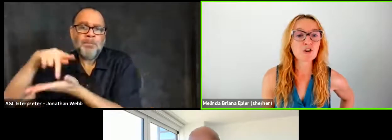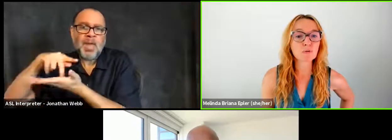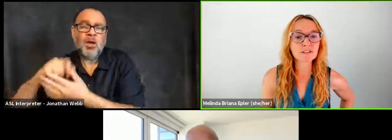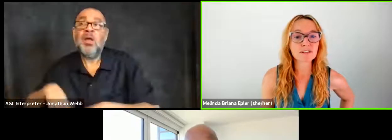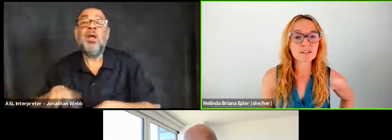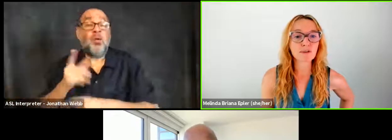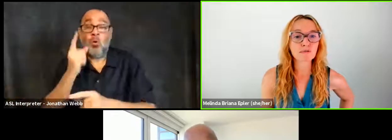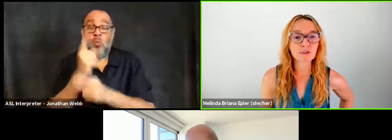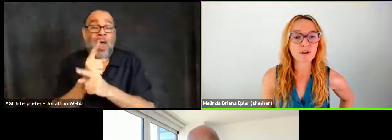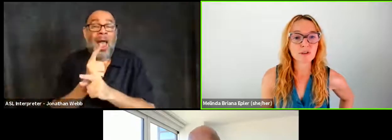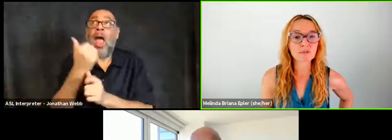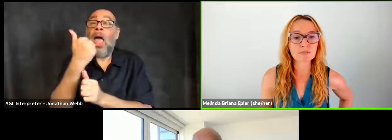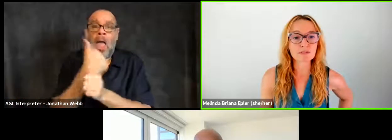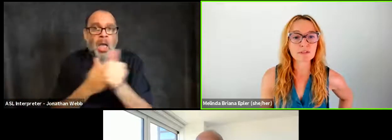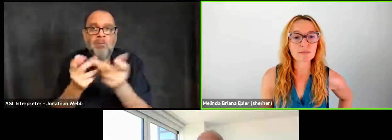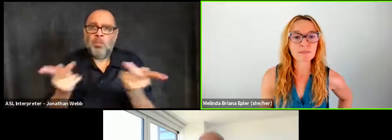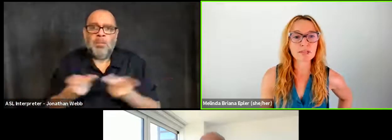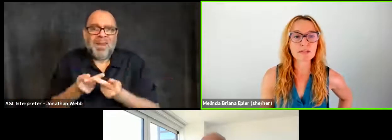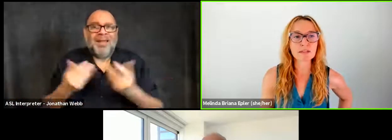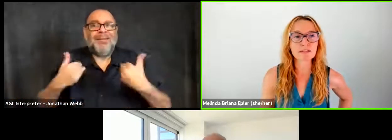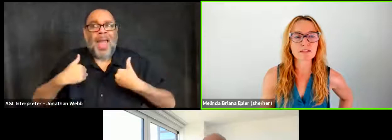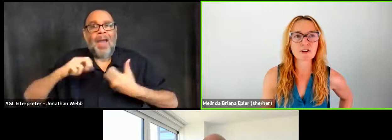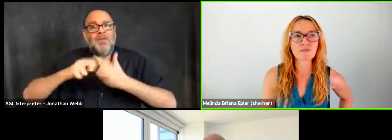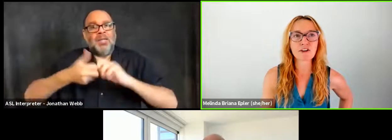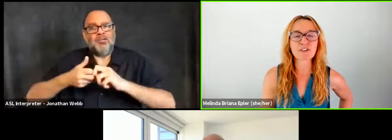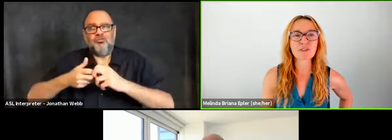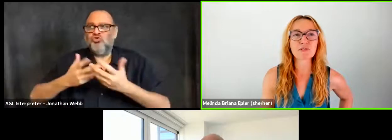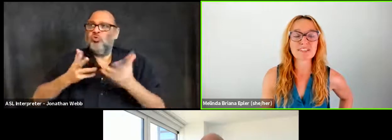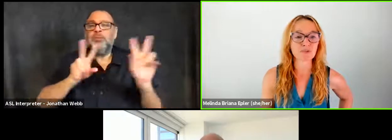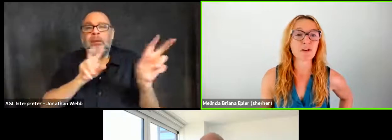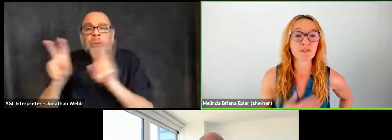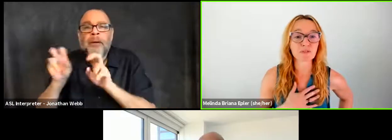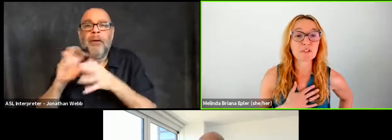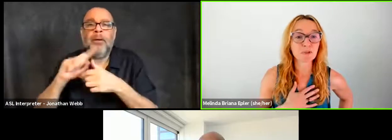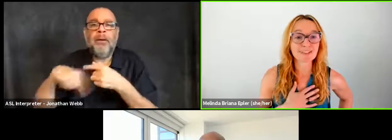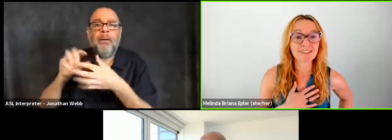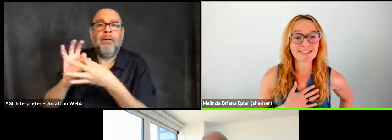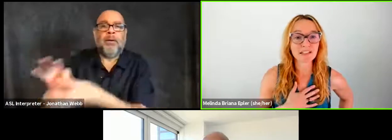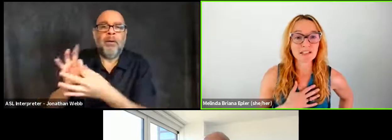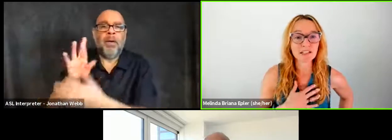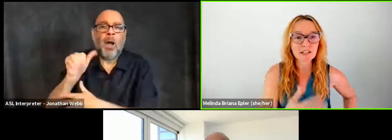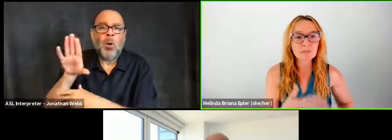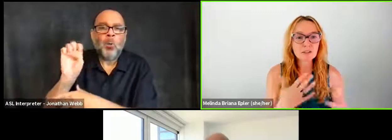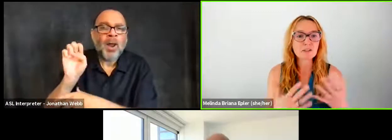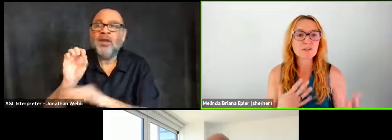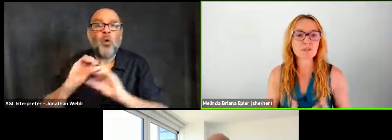race. Nobody's got it all figured out. And there are varying degrees, what I've experienced